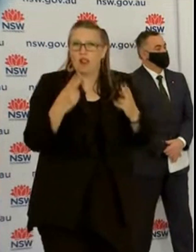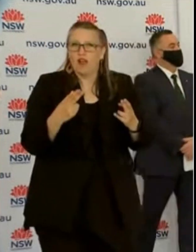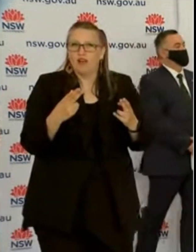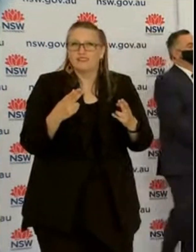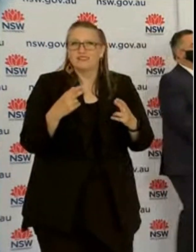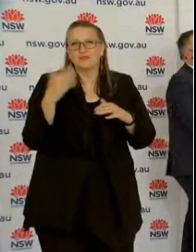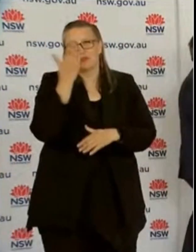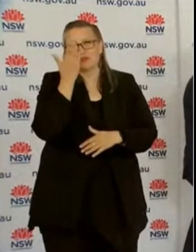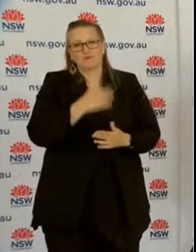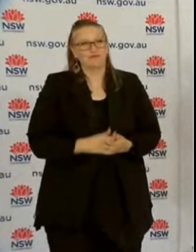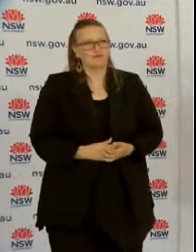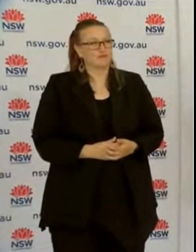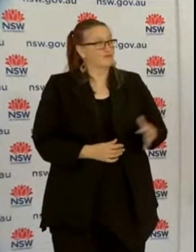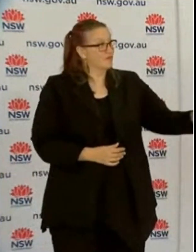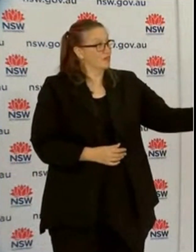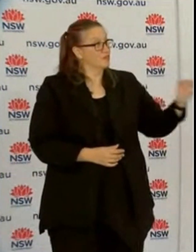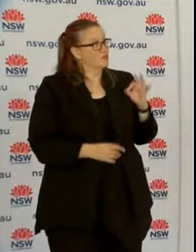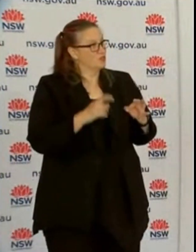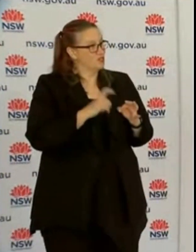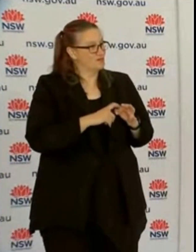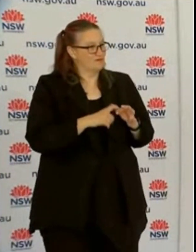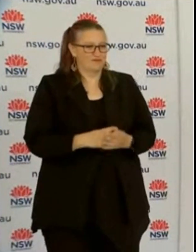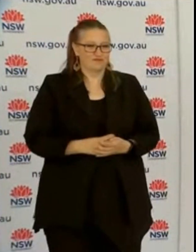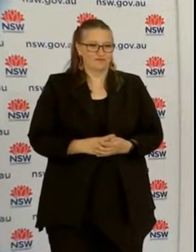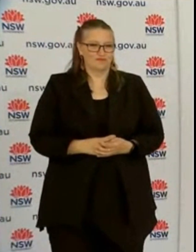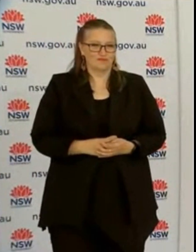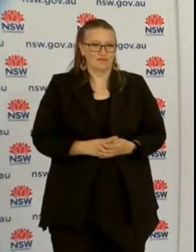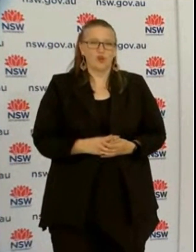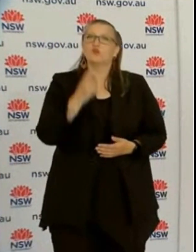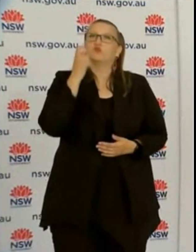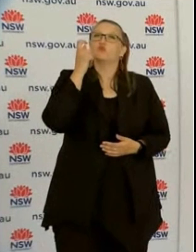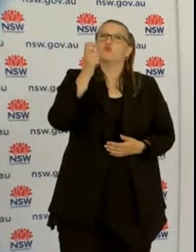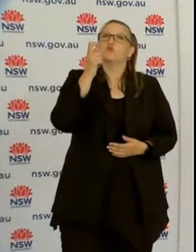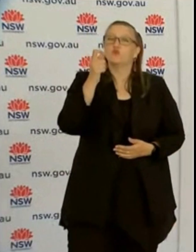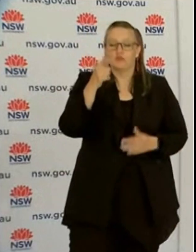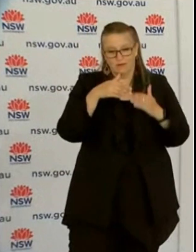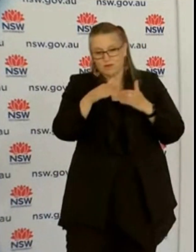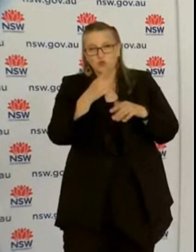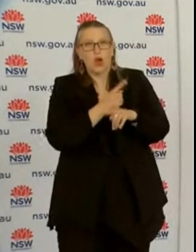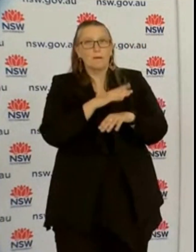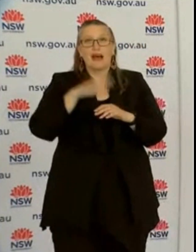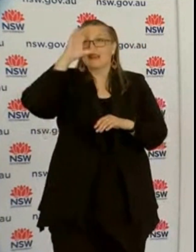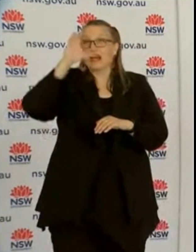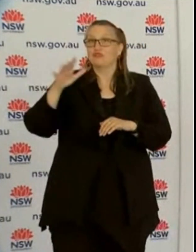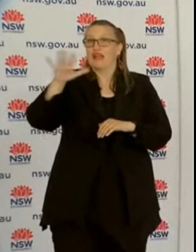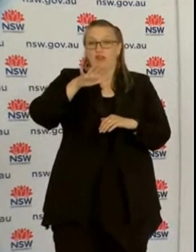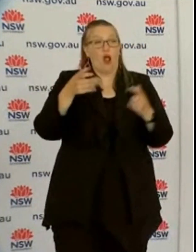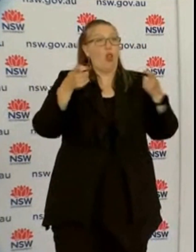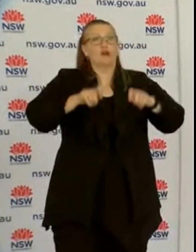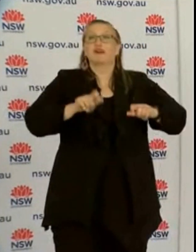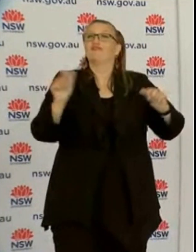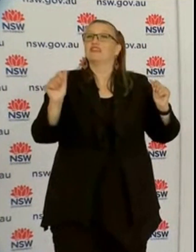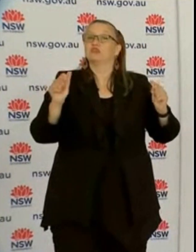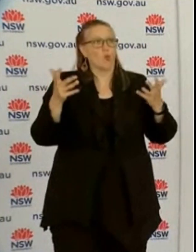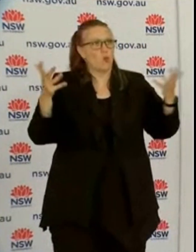areas of regional New South Wales are most likely to be assessed for coming out of lockdown? Is it the north of the state and the Riverina that have the most